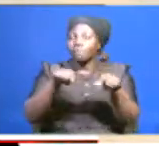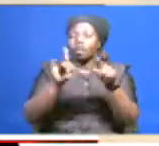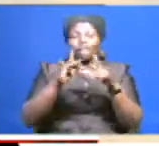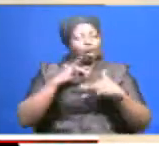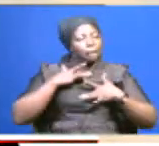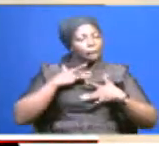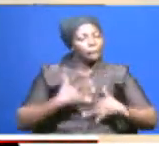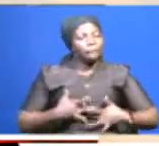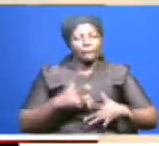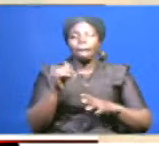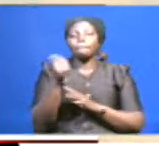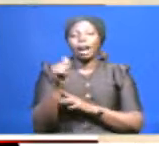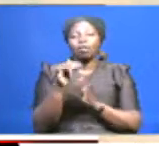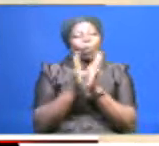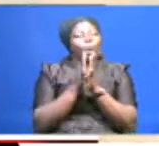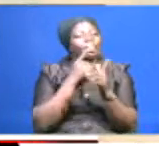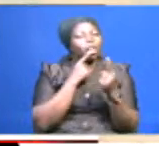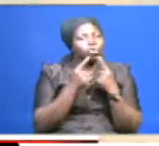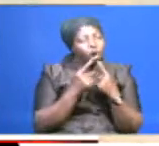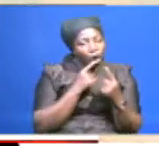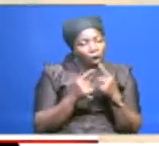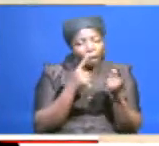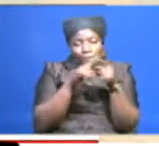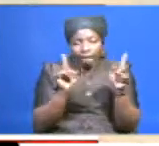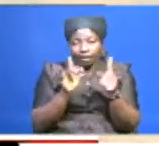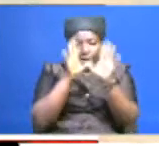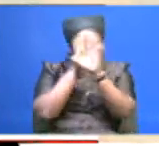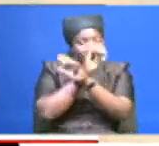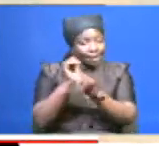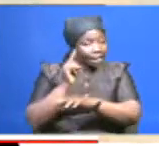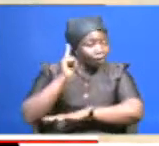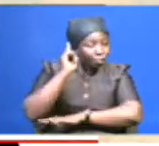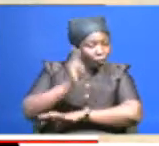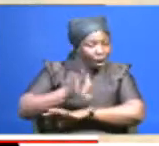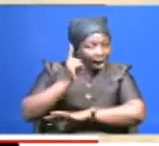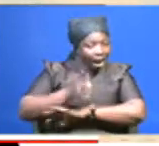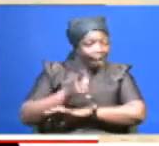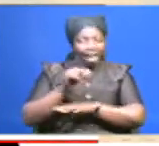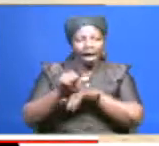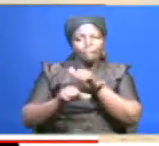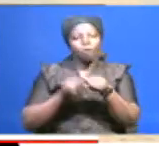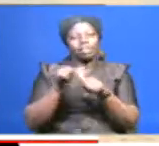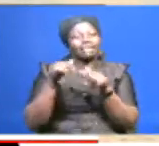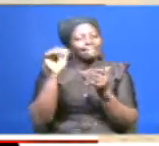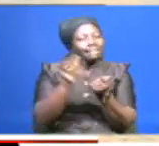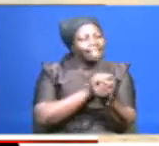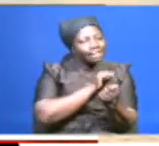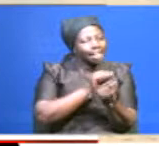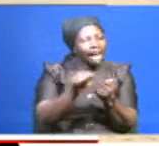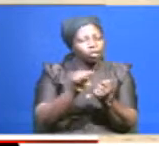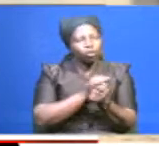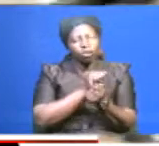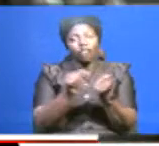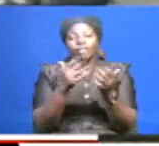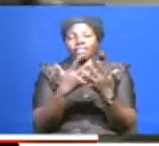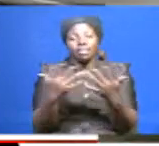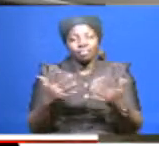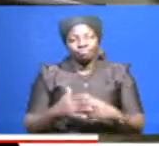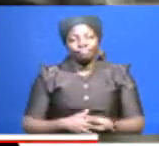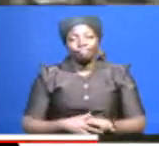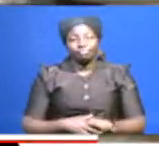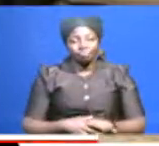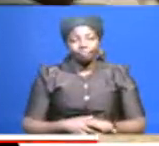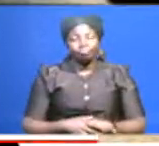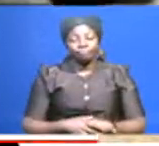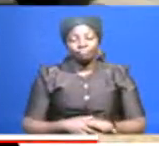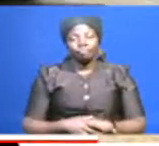the bipartisan talks. However, the president has warned against destruction of property. Kamche Menza for Prime